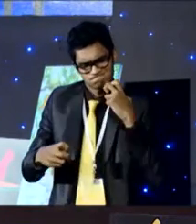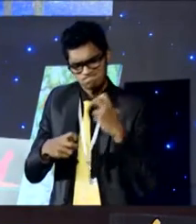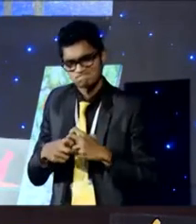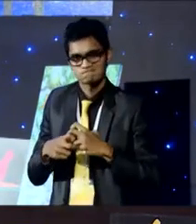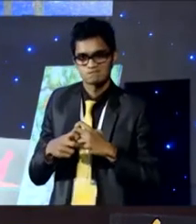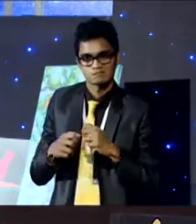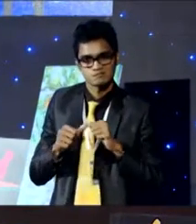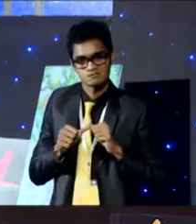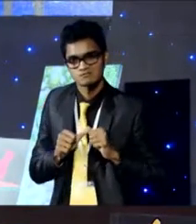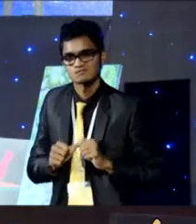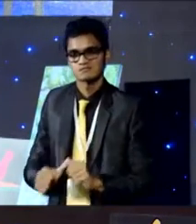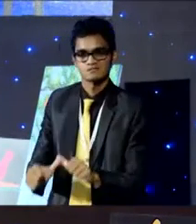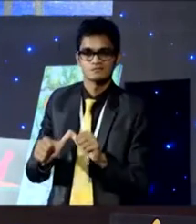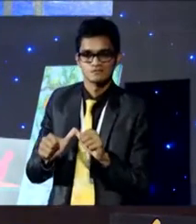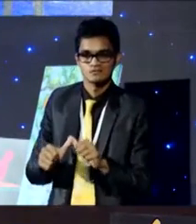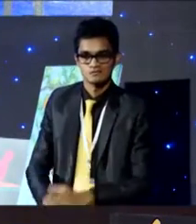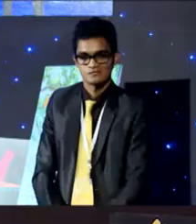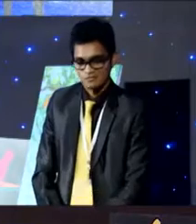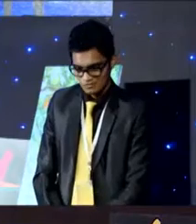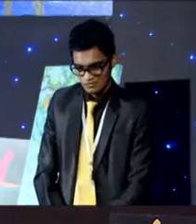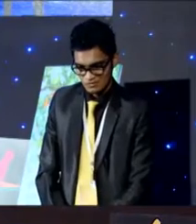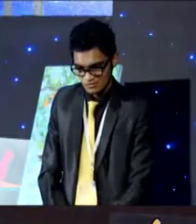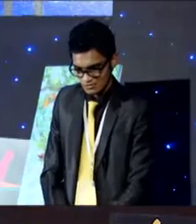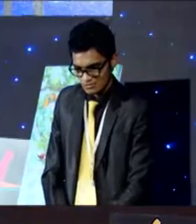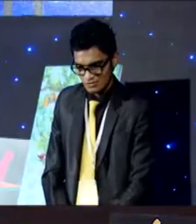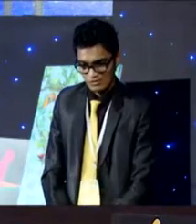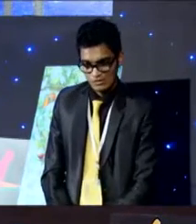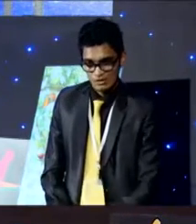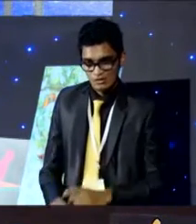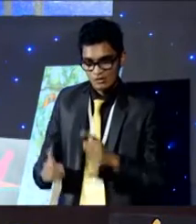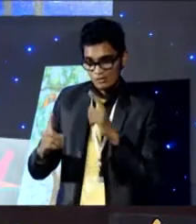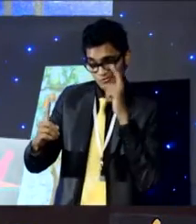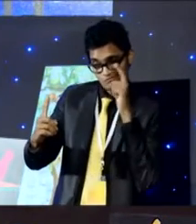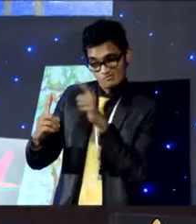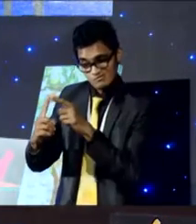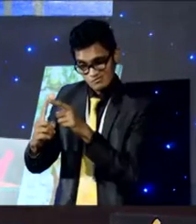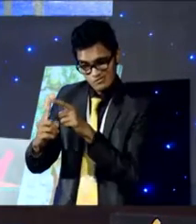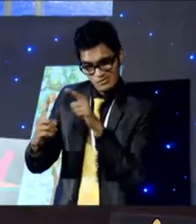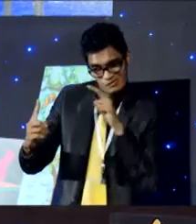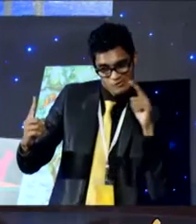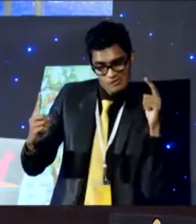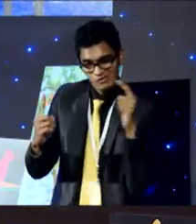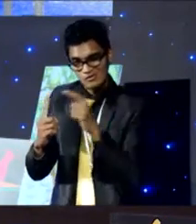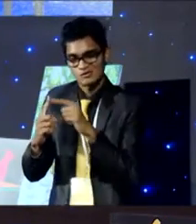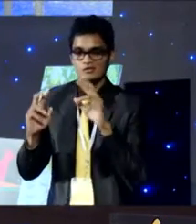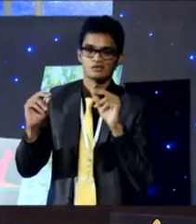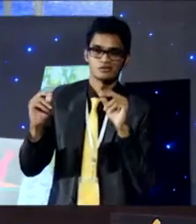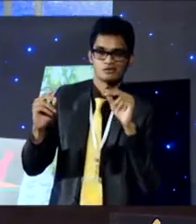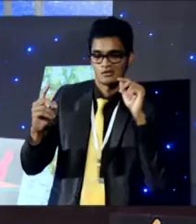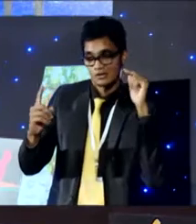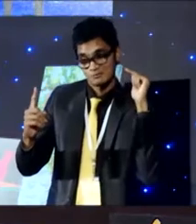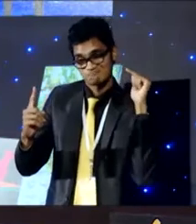has testified the fact that there was no shortcut to success. Remember, you are the biggest change